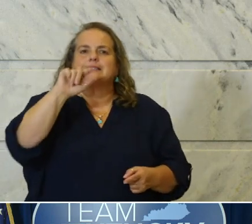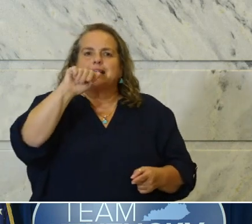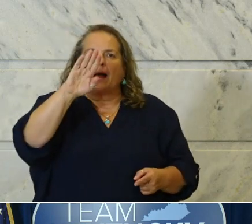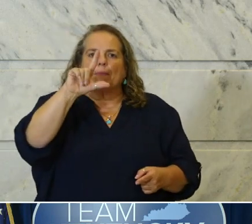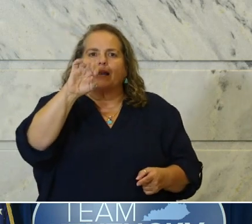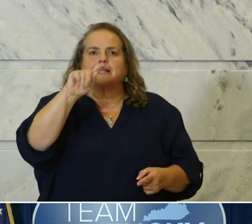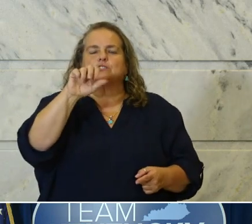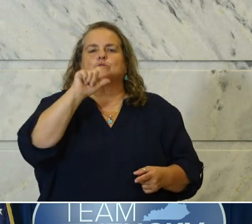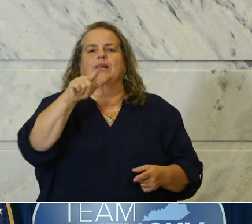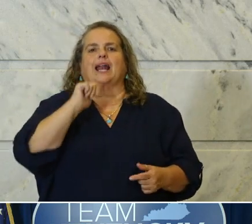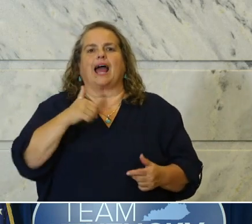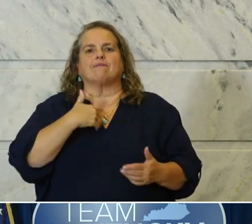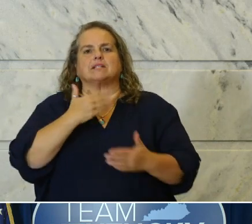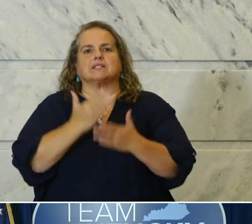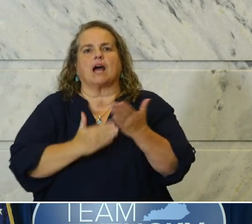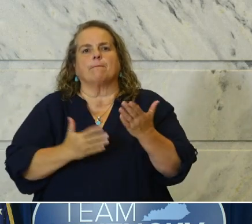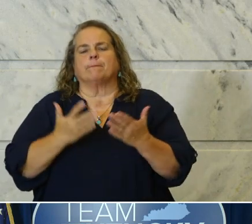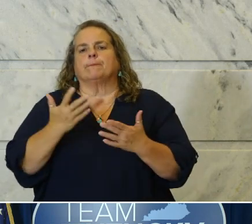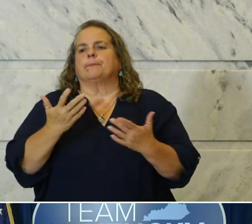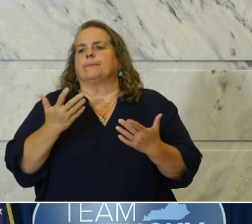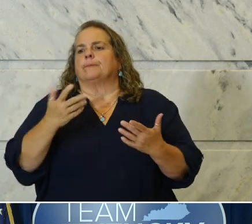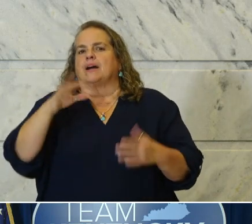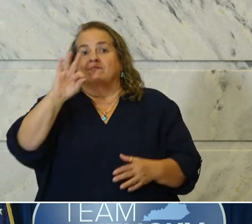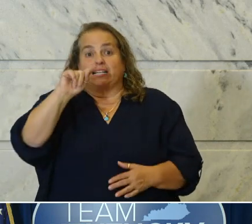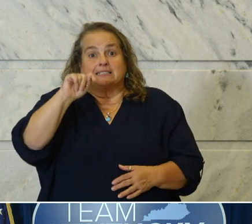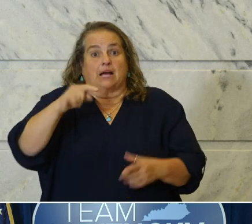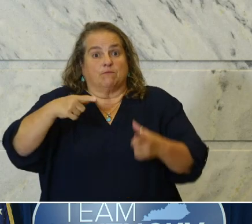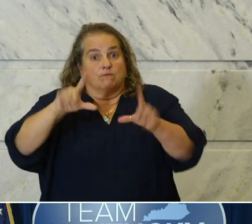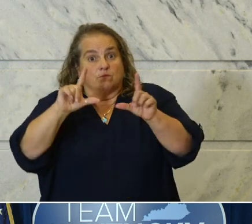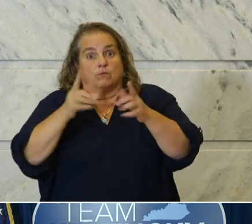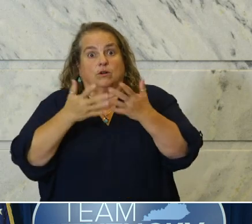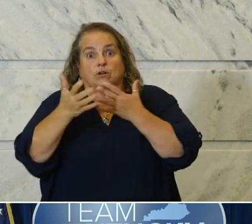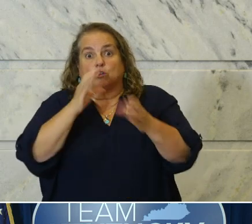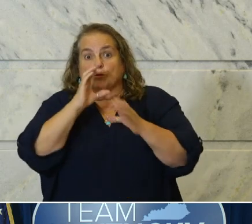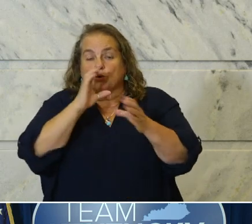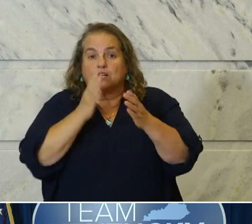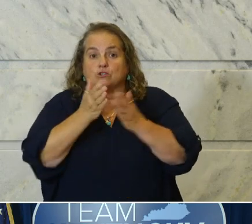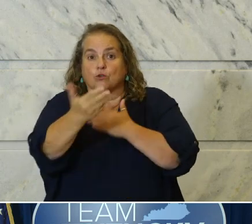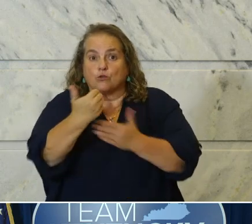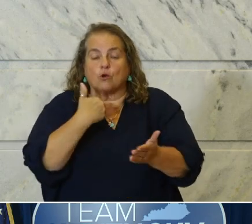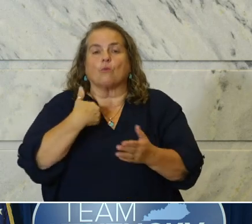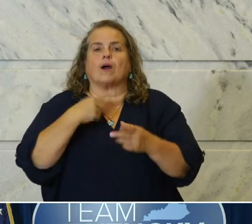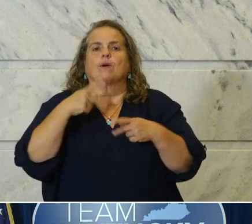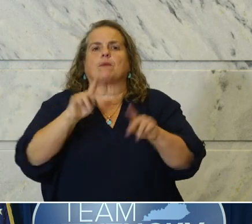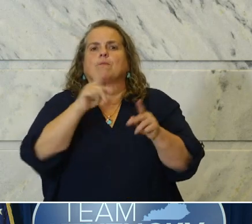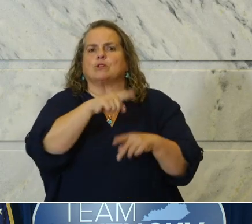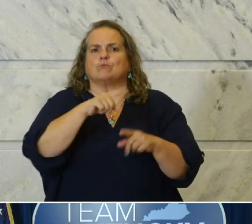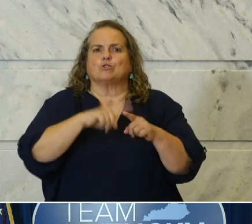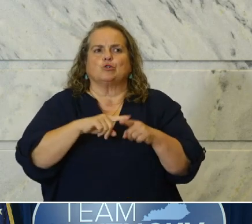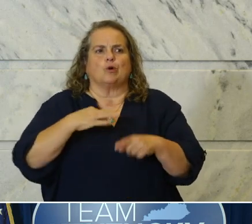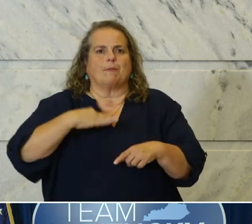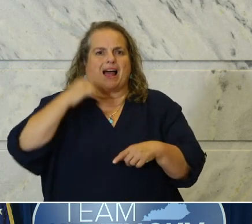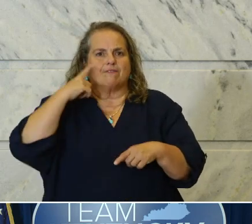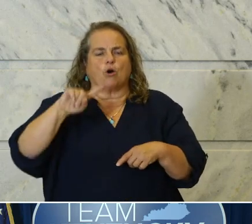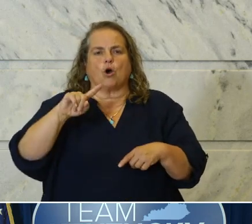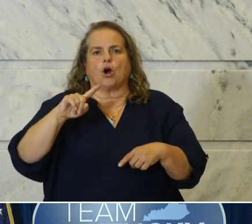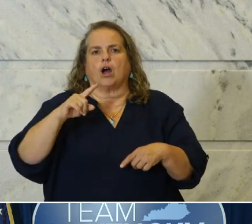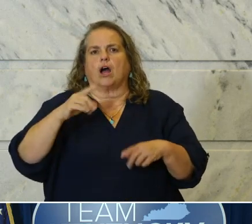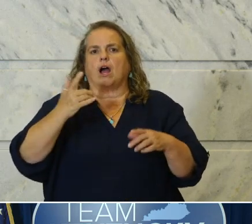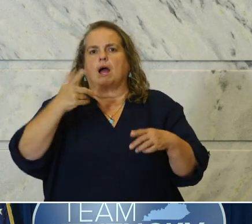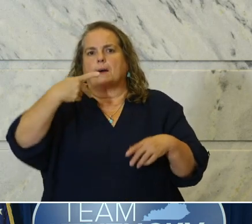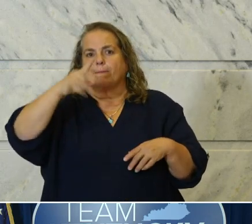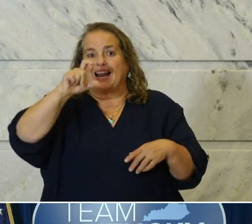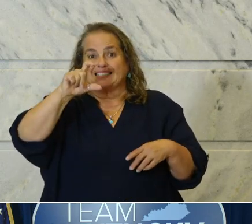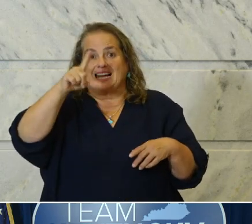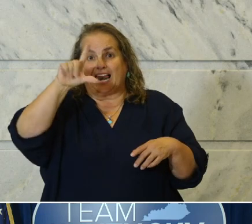that virtual communication. We're also going to allow them to apply for things like tents and plexiglass and other ways that they may be able to set